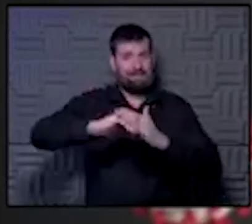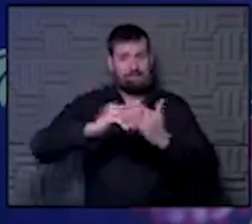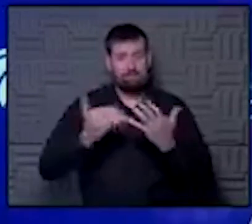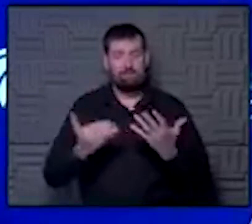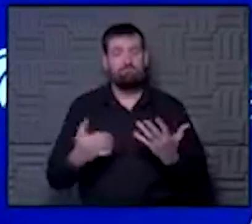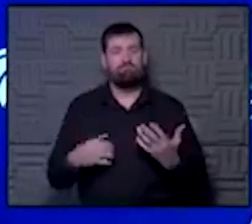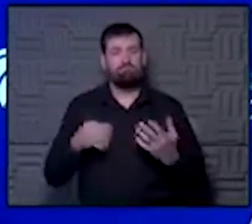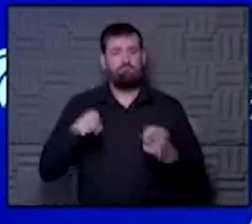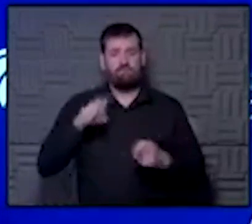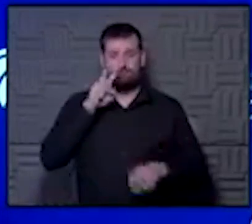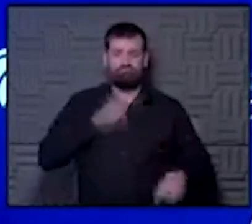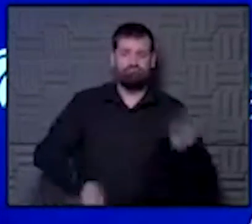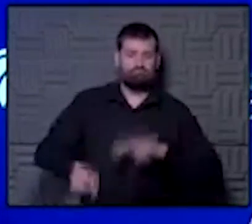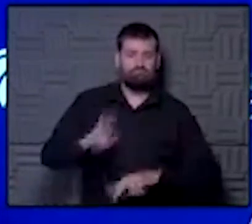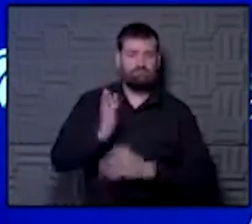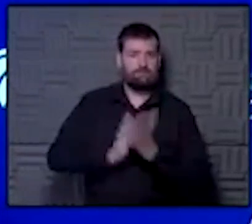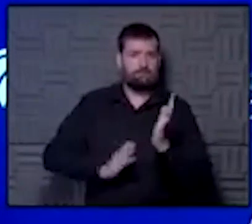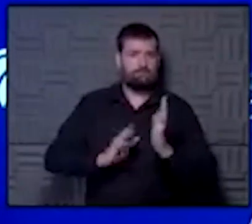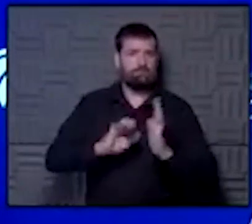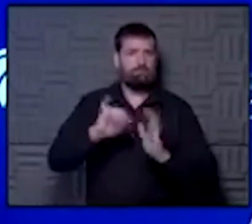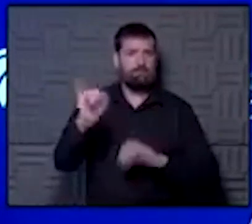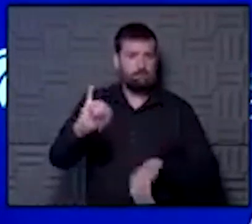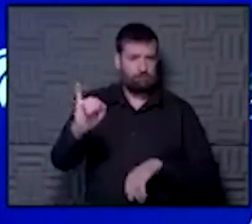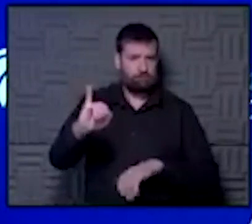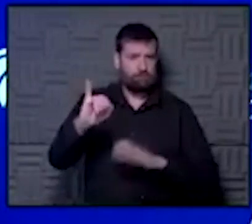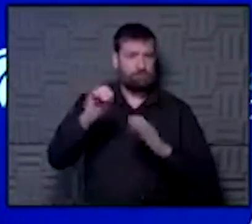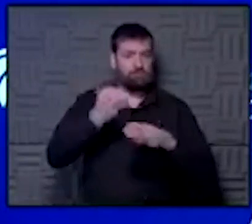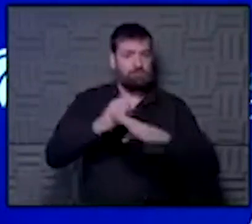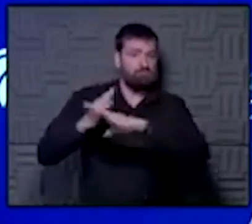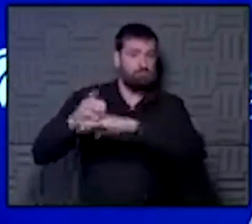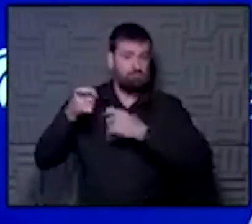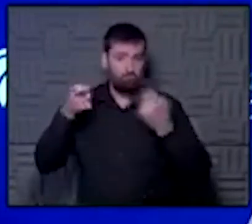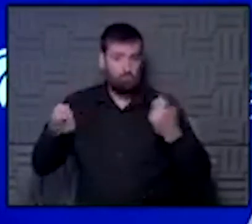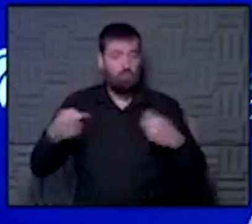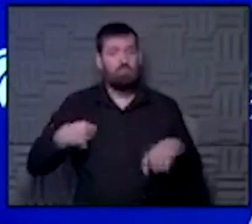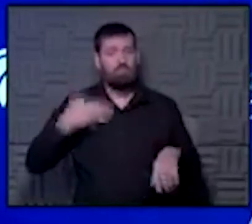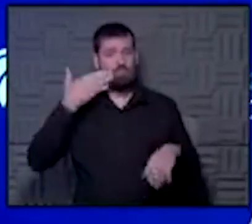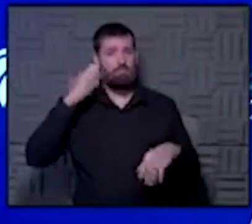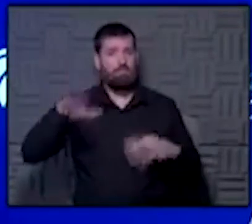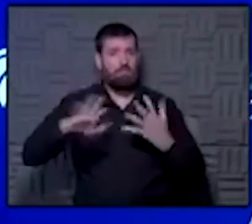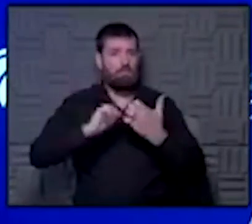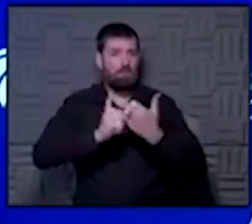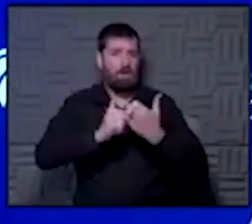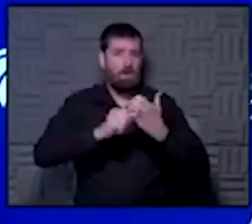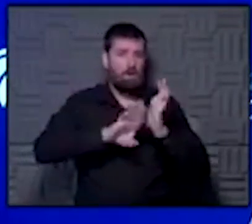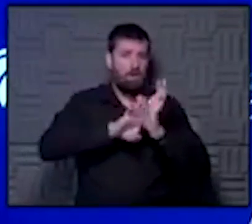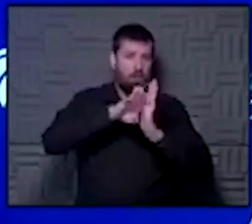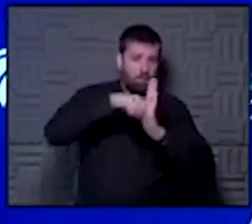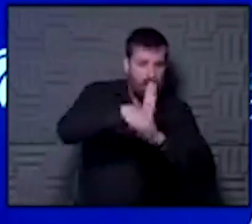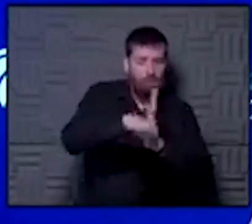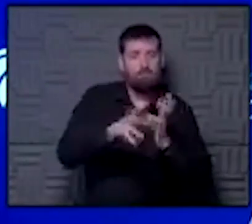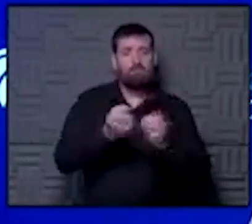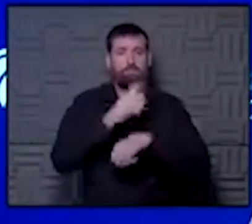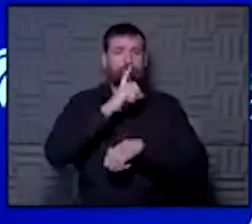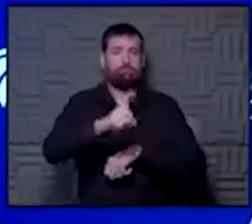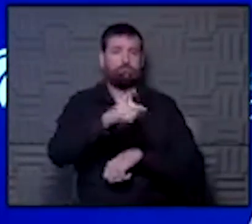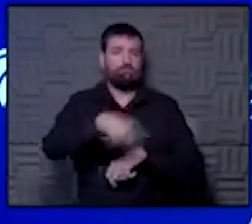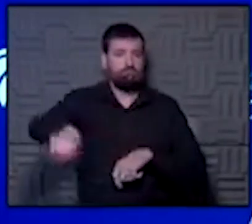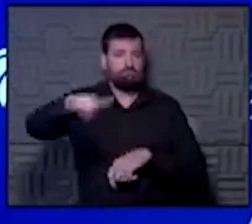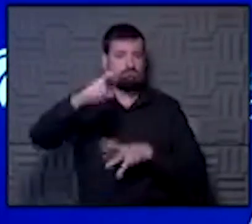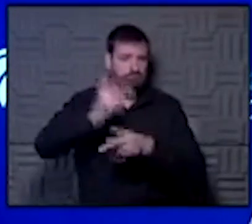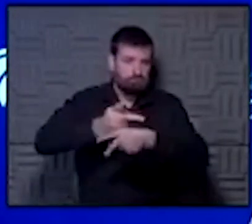have to re-examine some of the infection prevention control measures. We know how to bend the curve. We know how to make sure people stay safe,